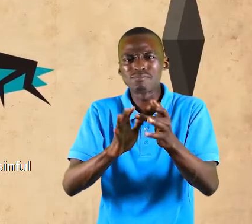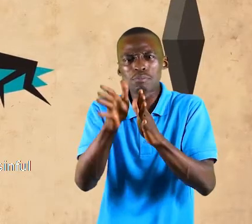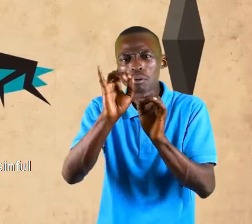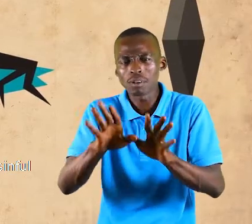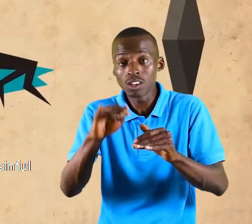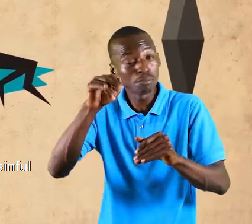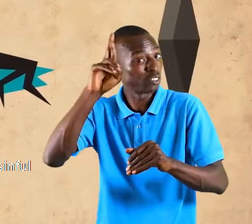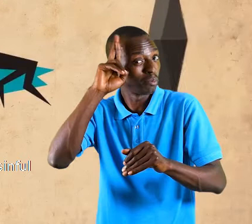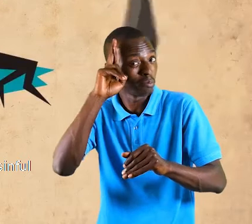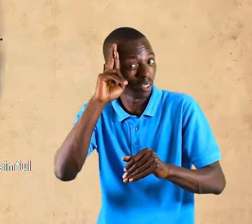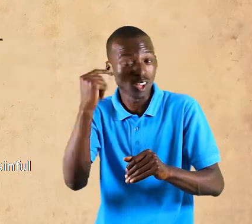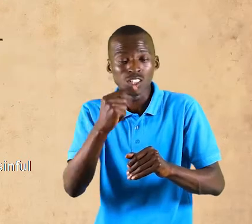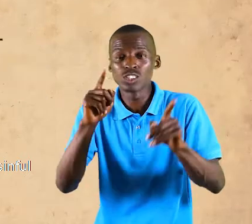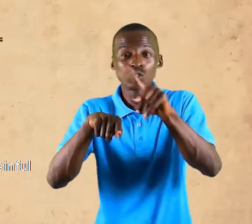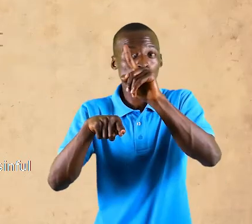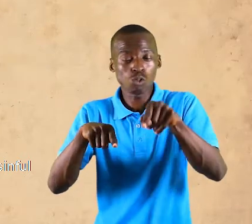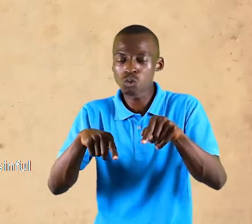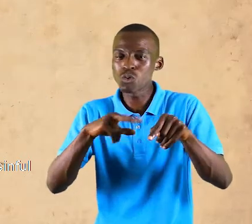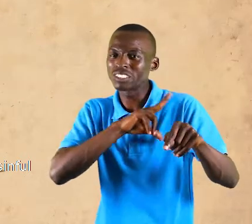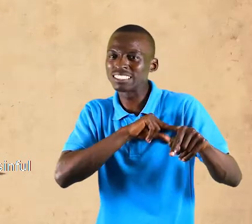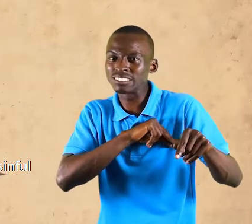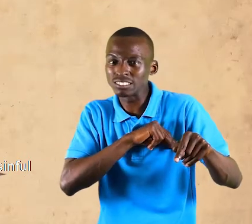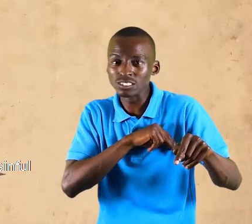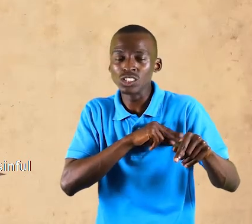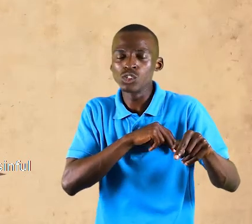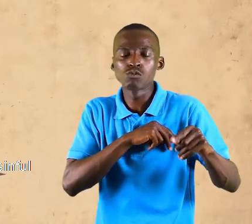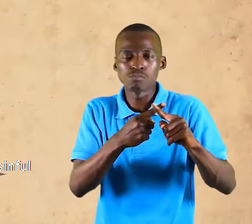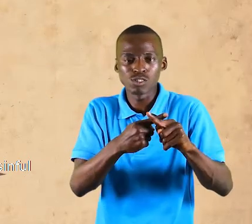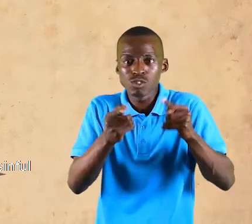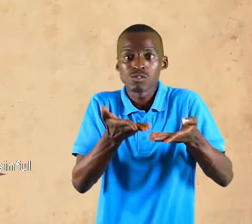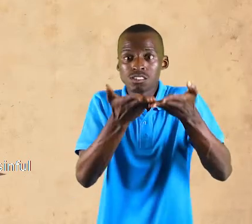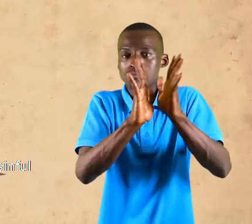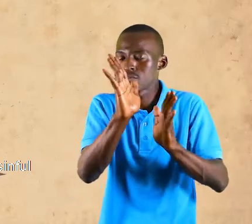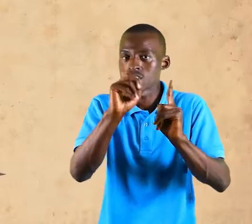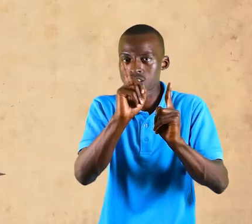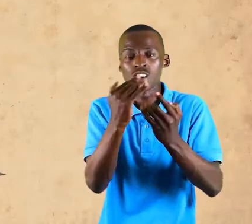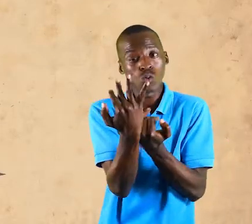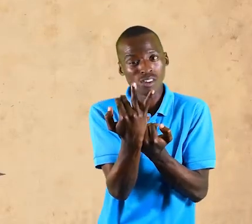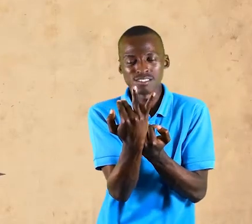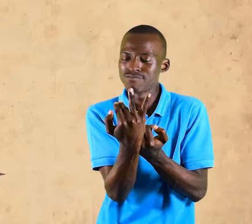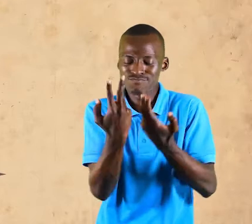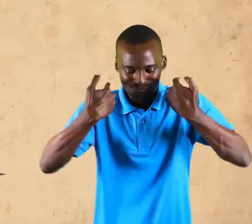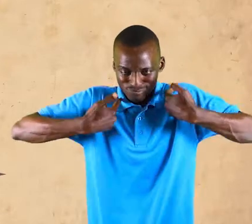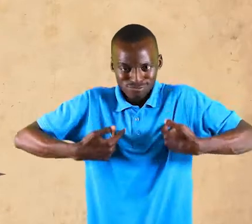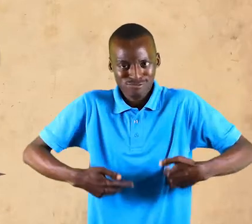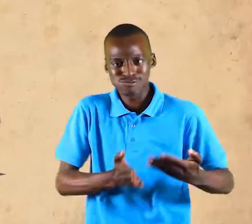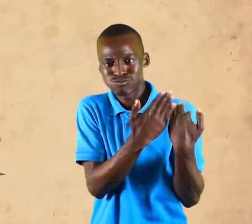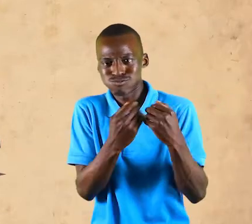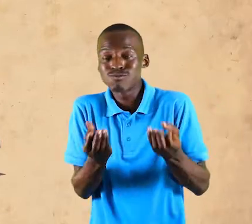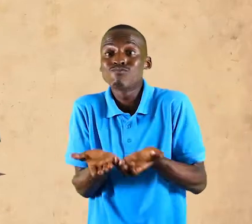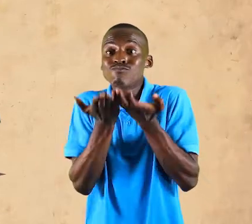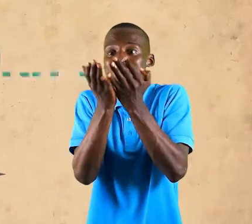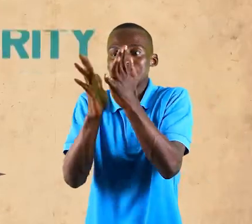impure? They do, but we have to keep in mind that it's not wrong or sinful to be ritually impure. You just wait a few days, take a